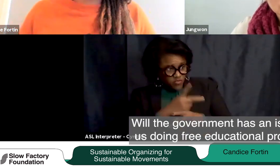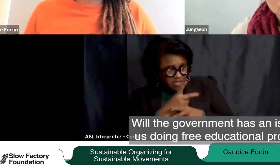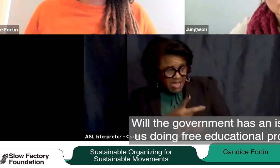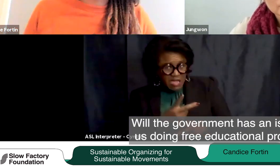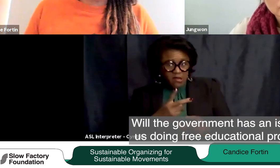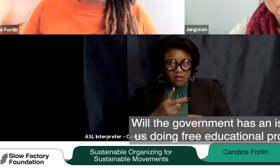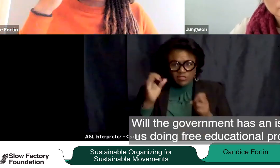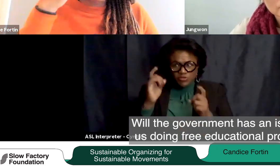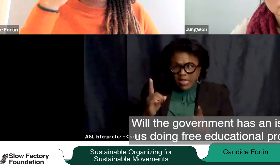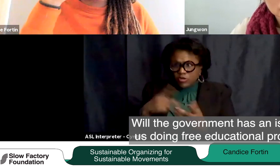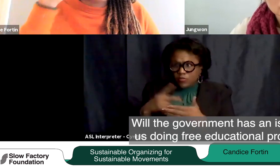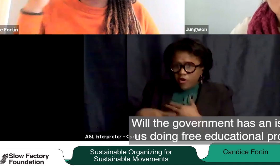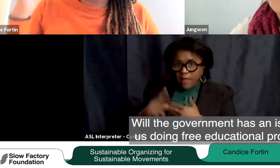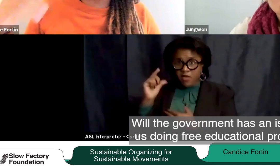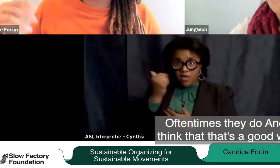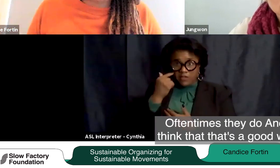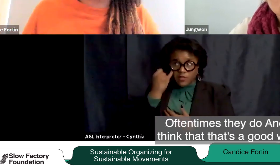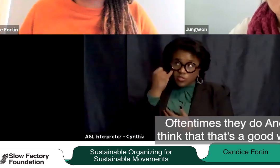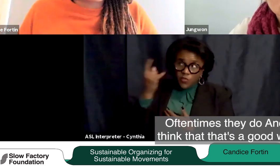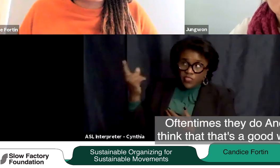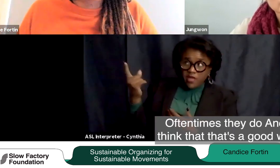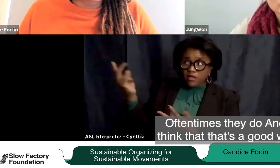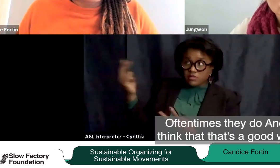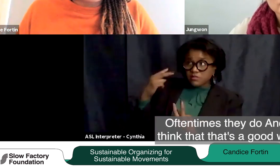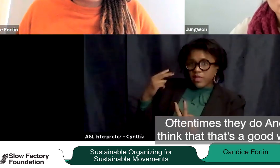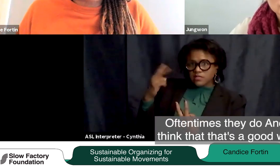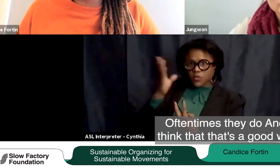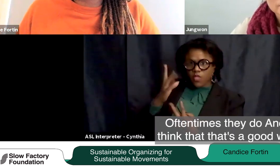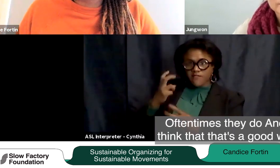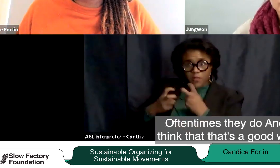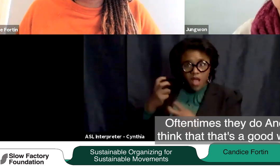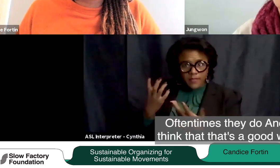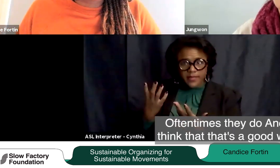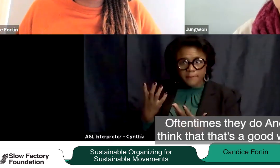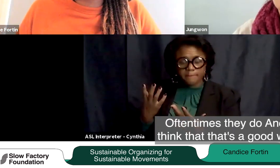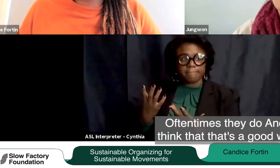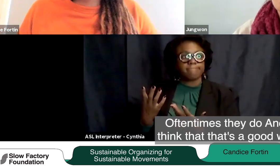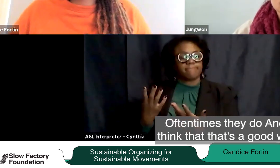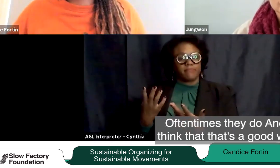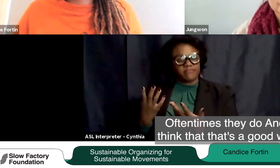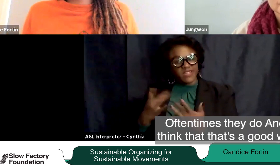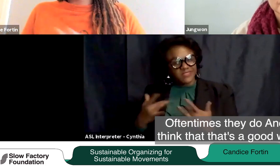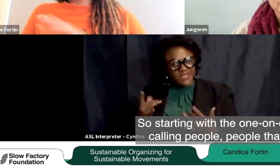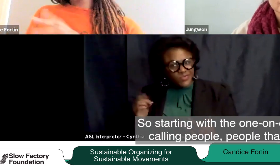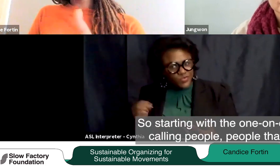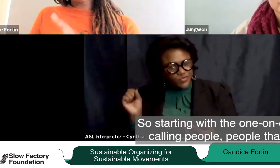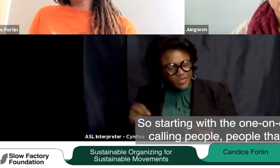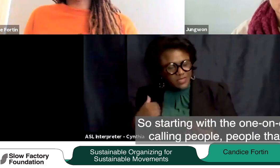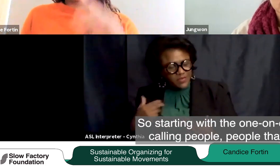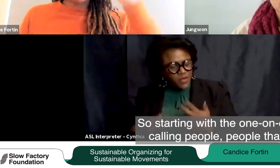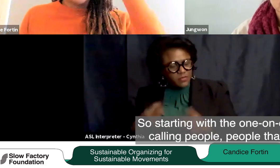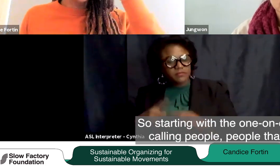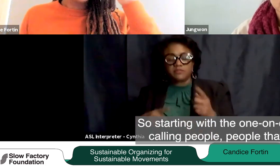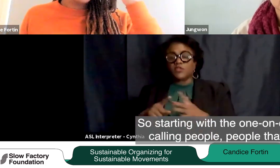Will the government have an issue with us doing free educational programs? Oftentimes they do. And I think that's a good way. So starting